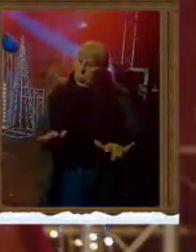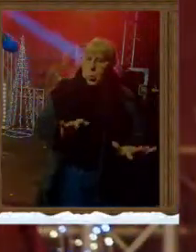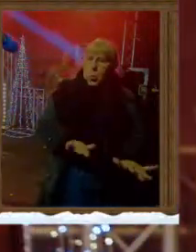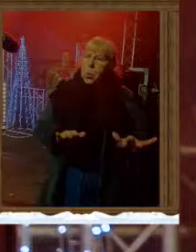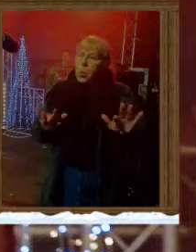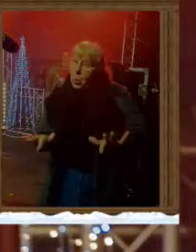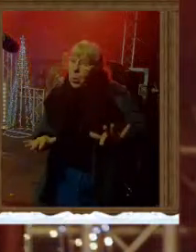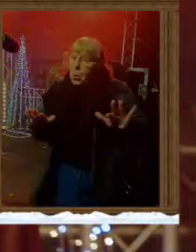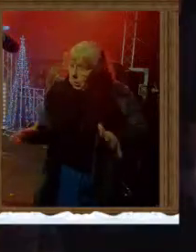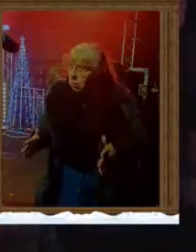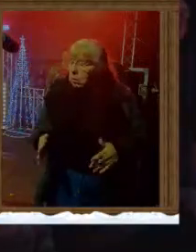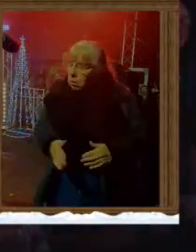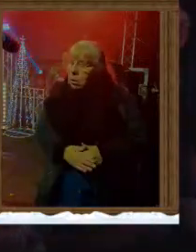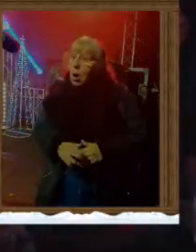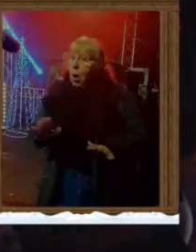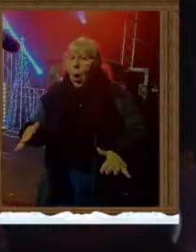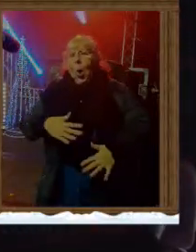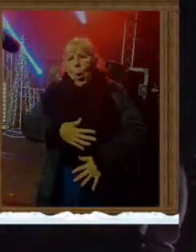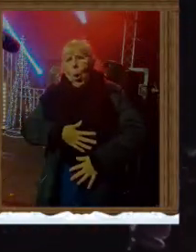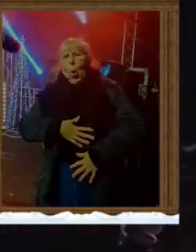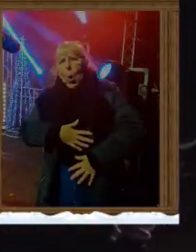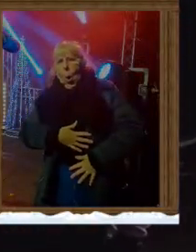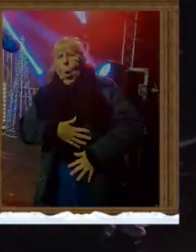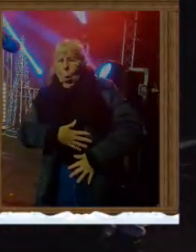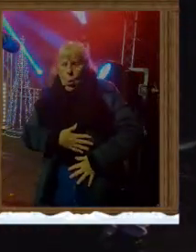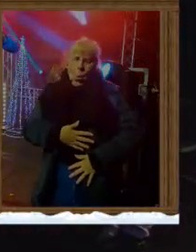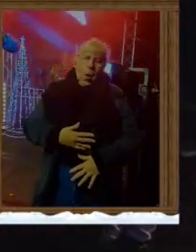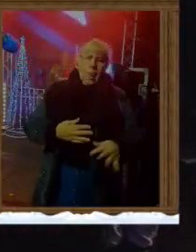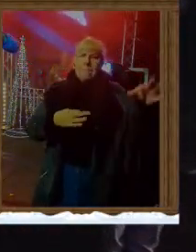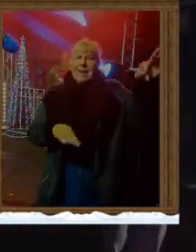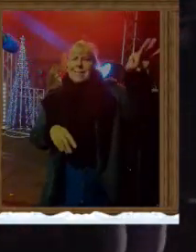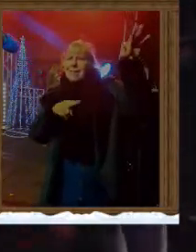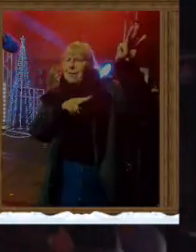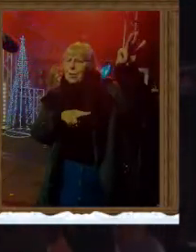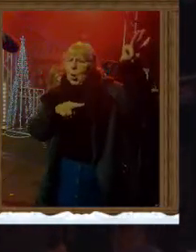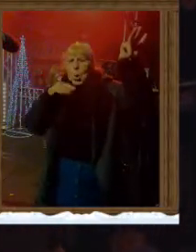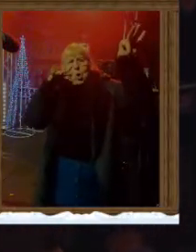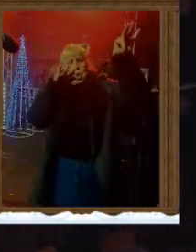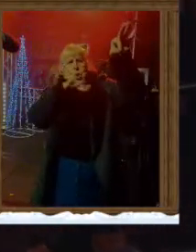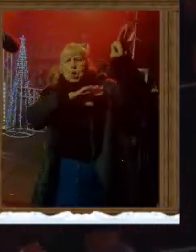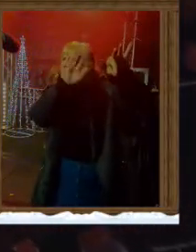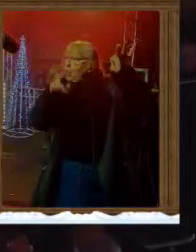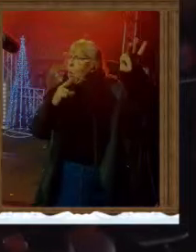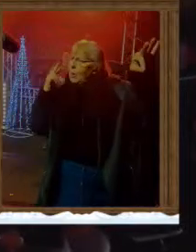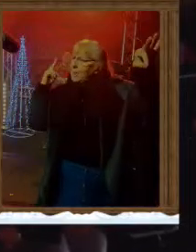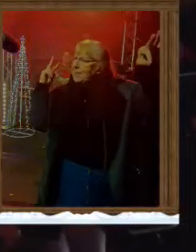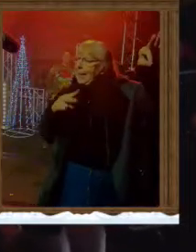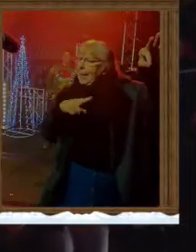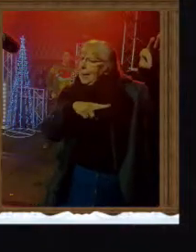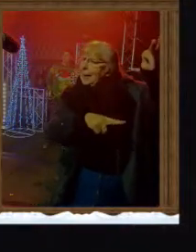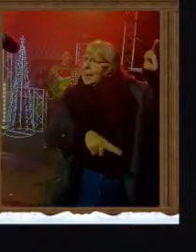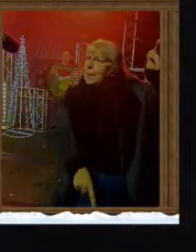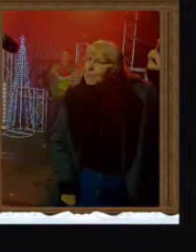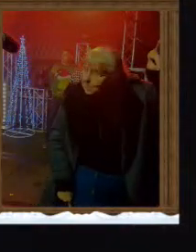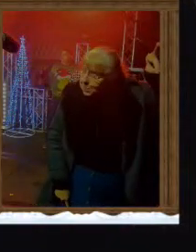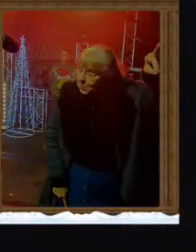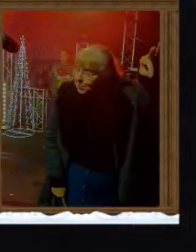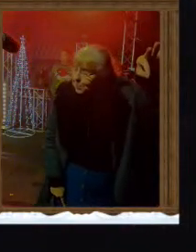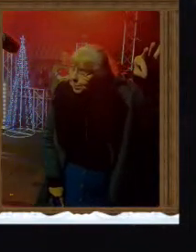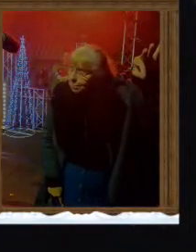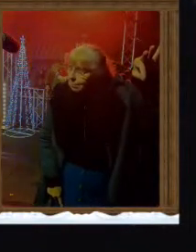Make sure you're singing. Ho, ho, the mistletoe is hung where you can see.